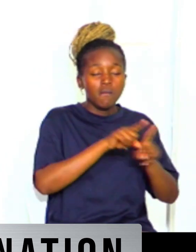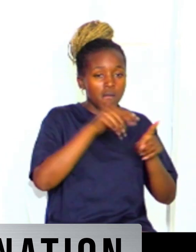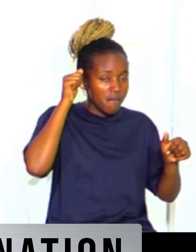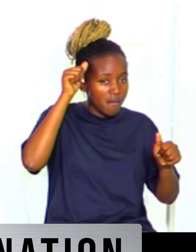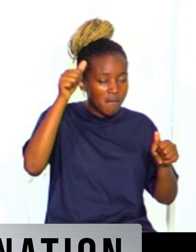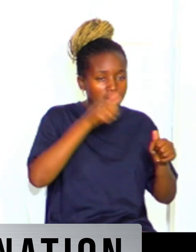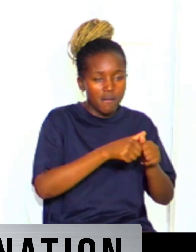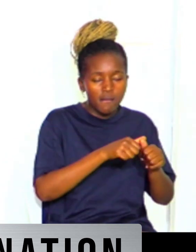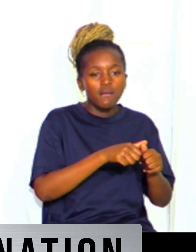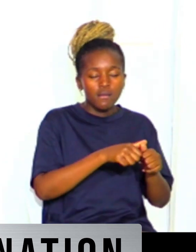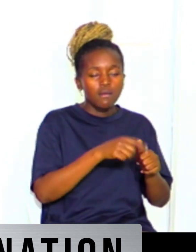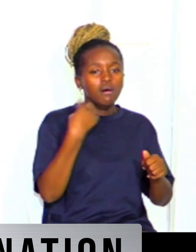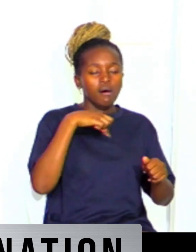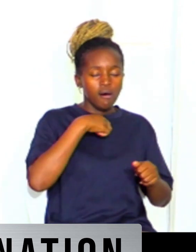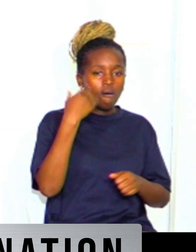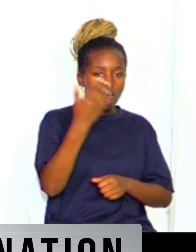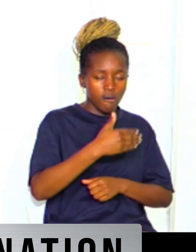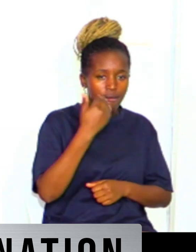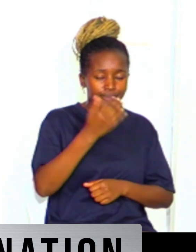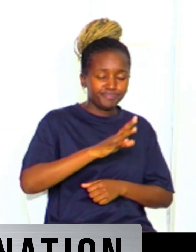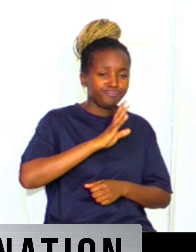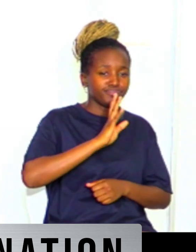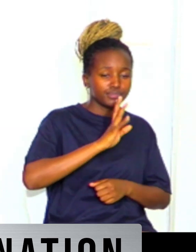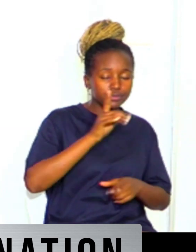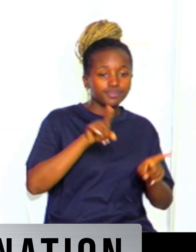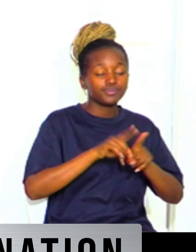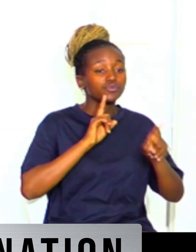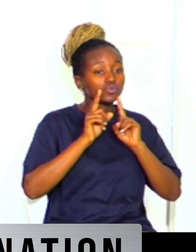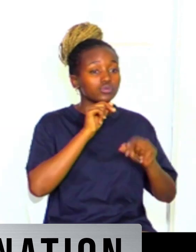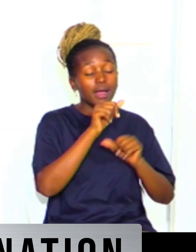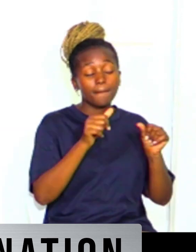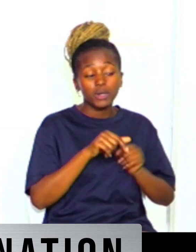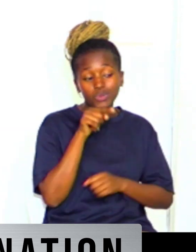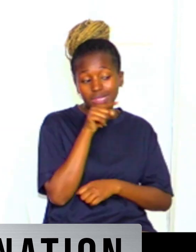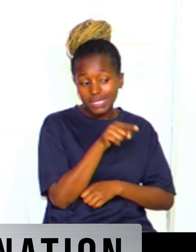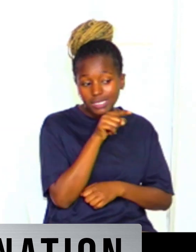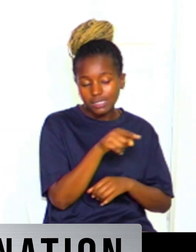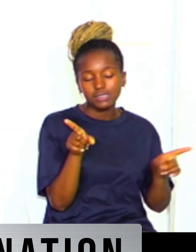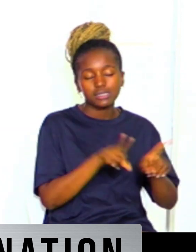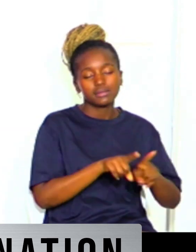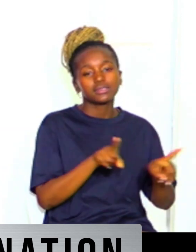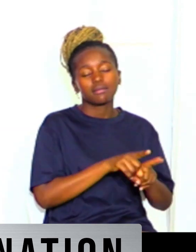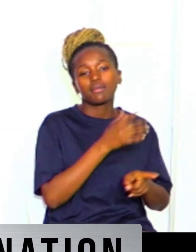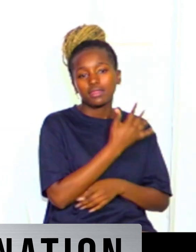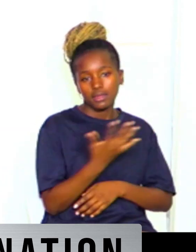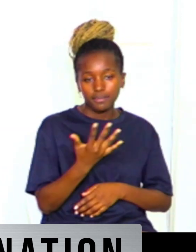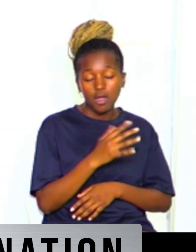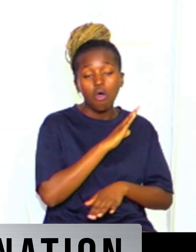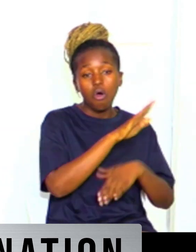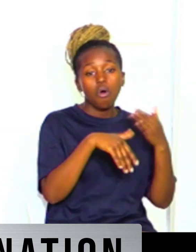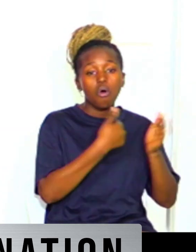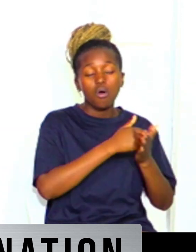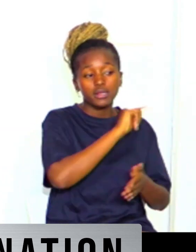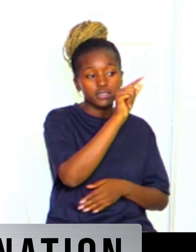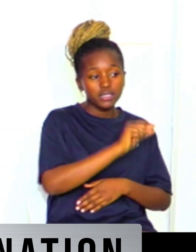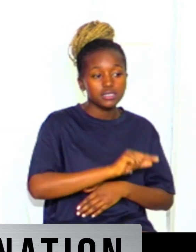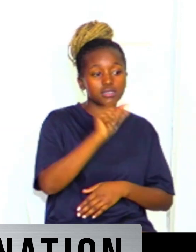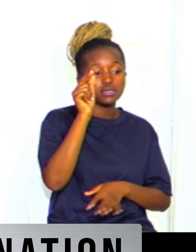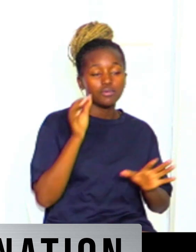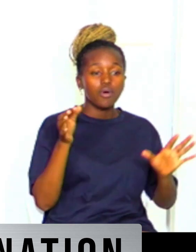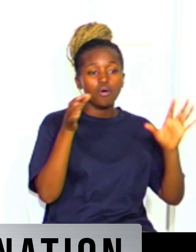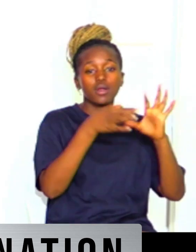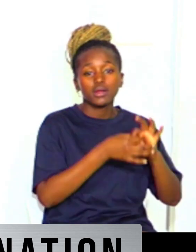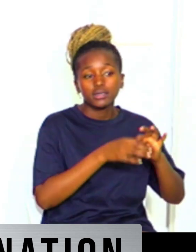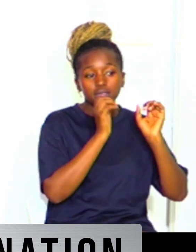what I've been preaching in this show the time that you invited me. I was saying that the Gen Zs wako united. Sasa Kenya wamebakisha